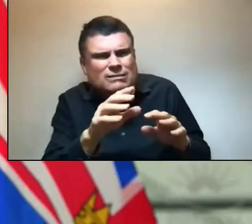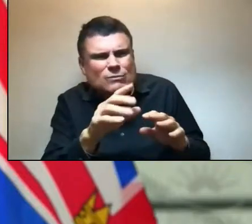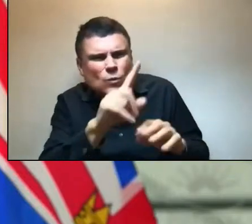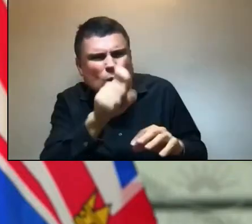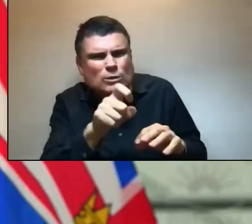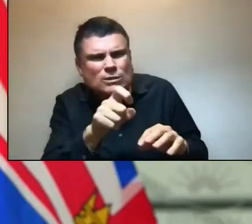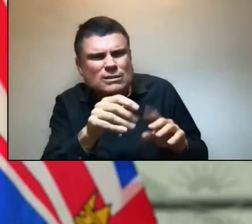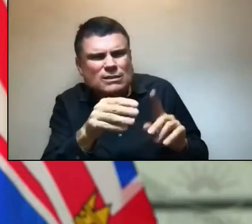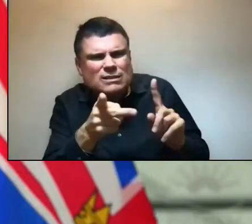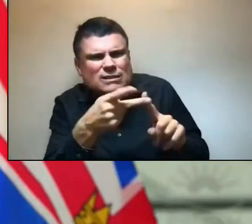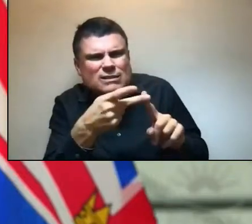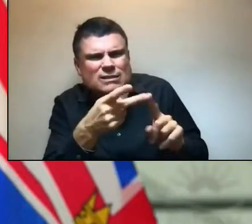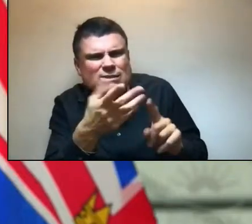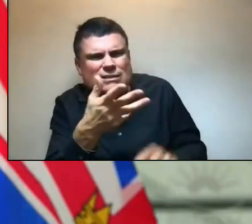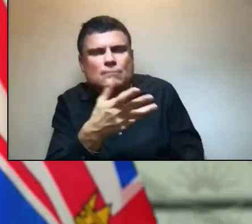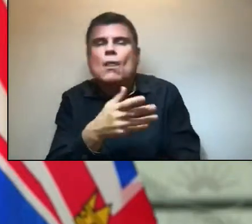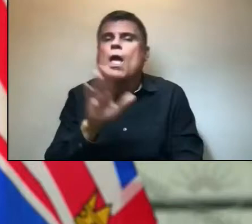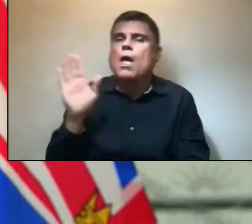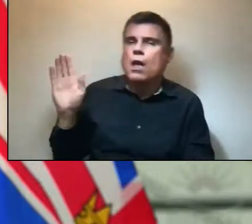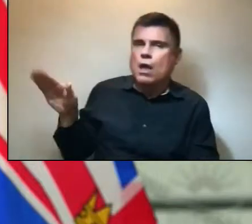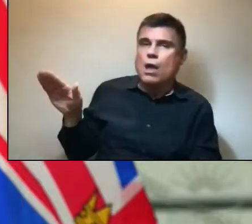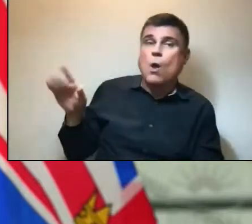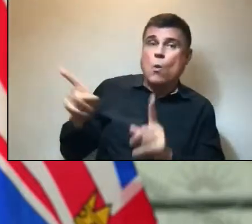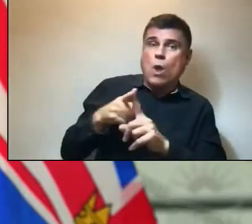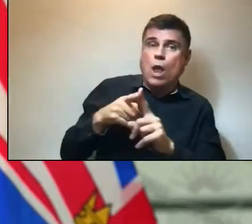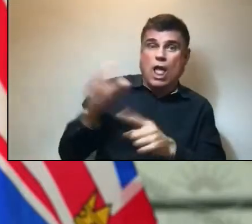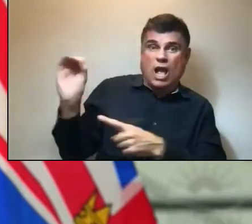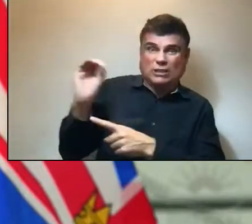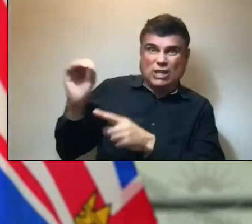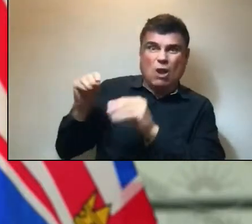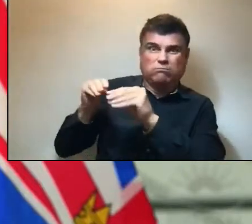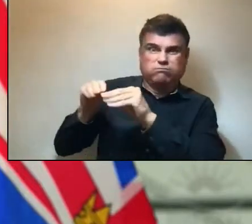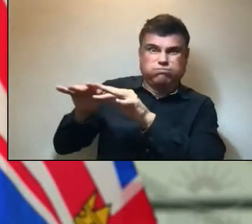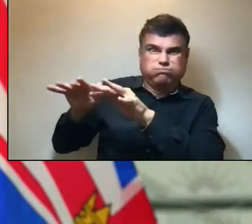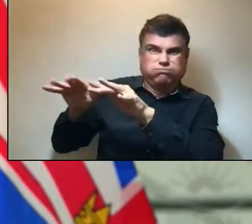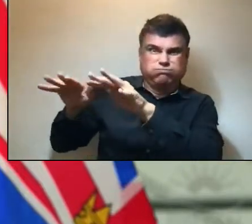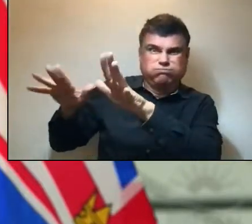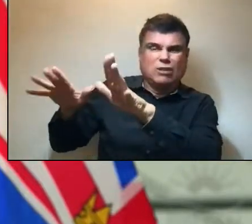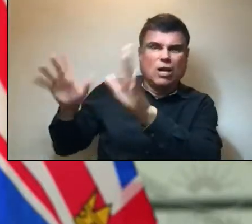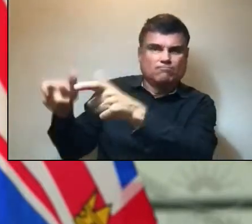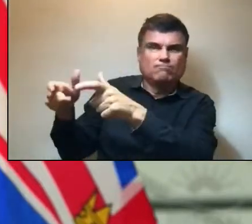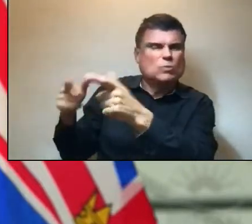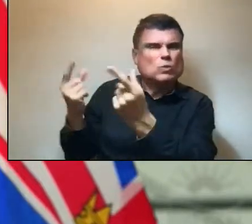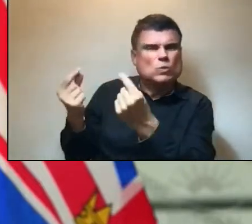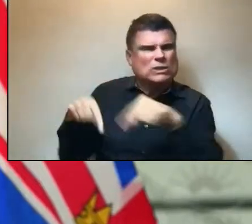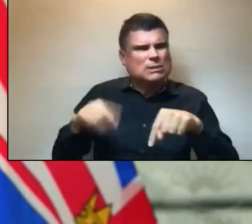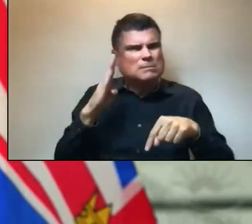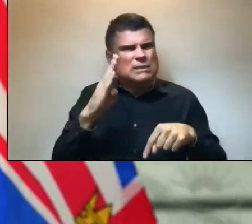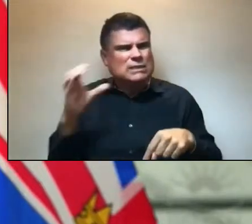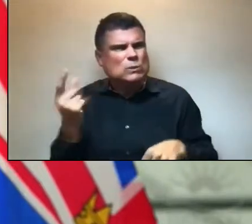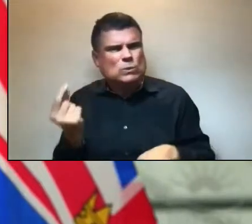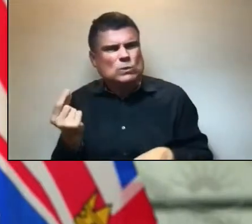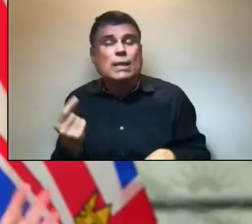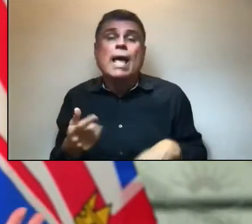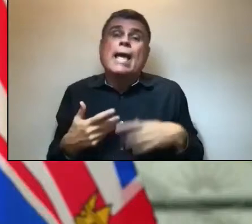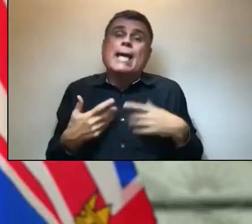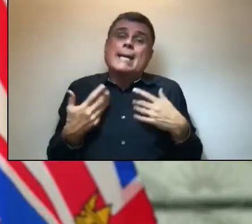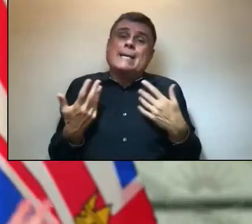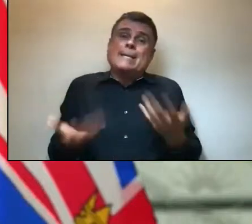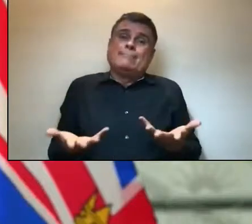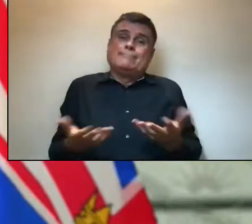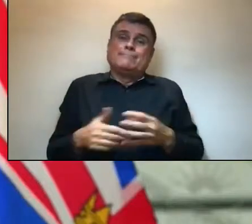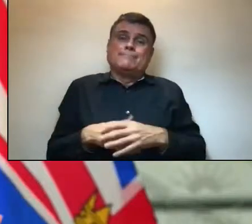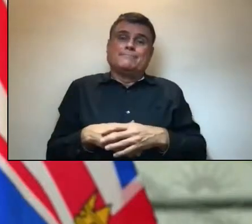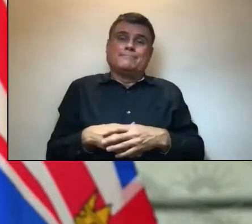to be the dominant strain? It's too soon to say. We look at, if you look at